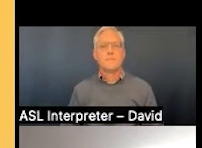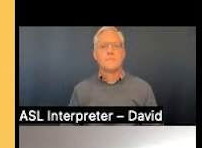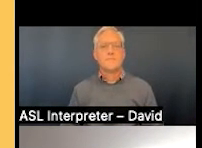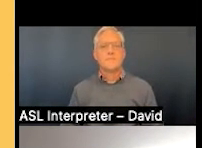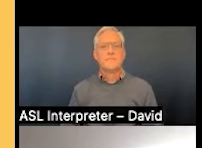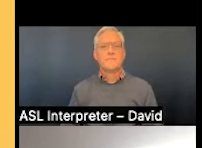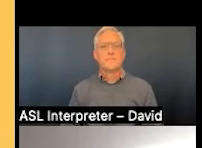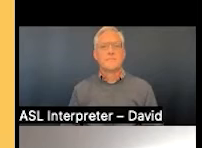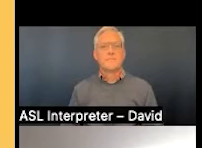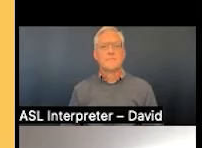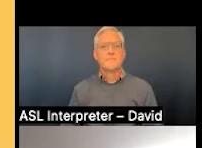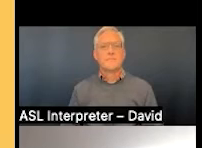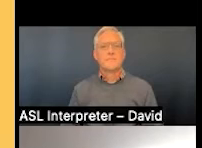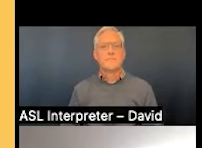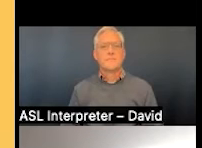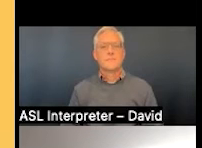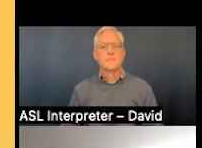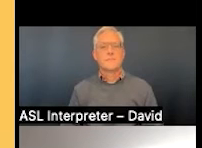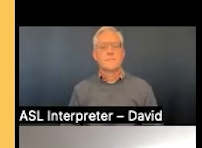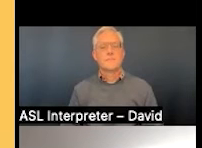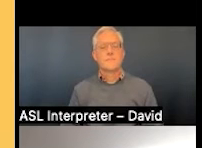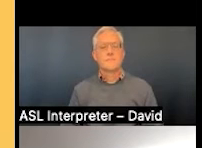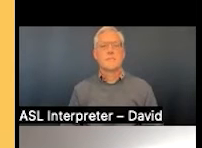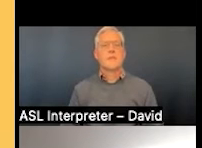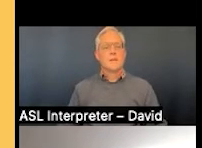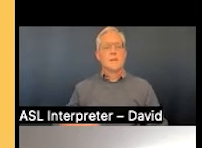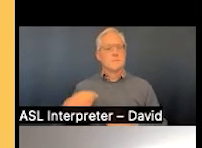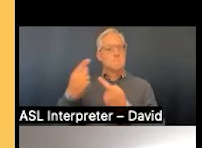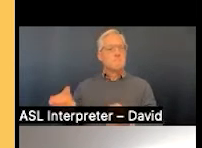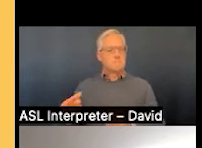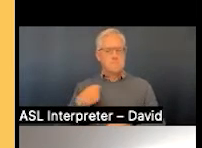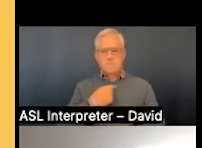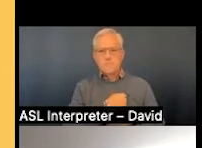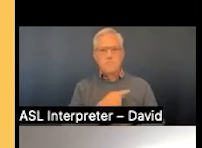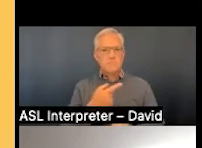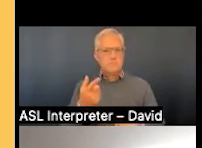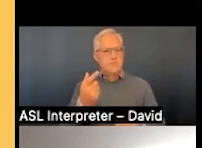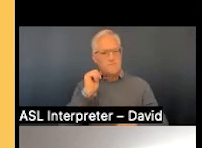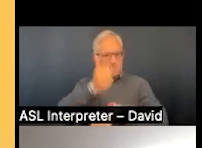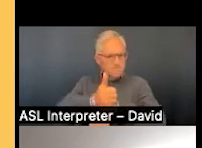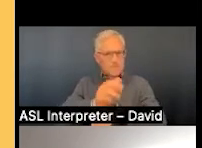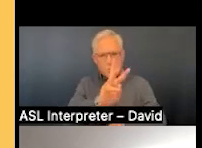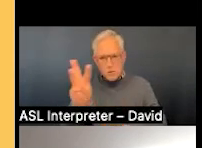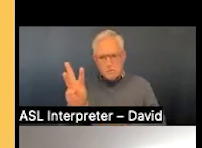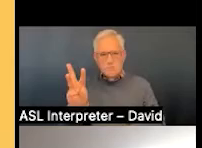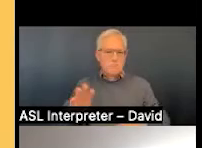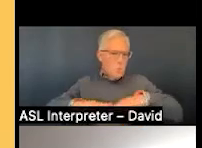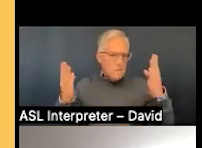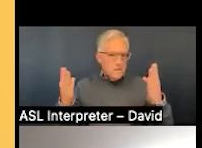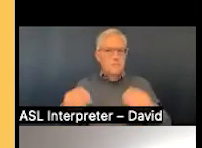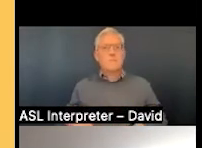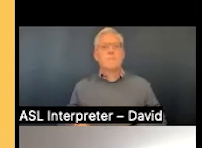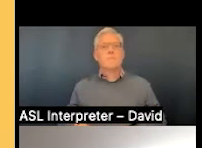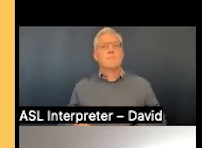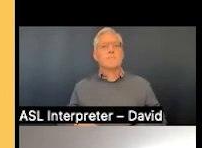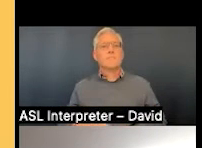So far, we've largely been inviting people to take part, but the site is now fully operational and open to anyone. Participants so far include Mubi,